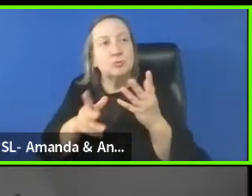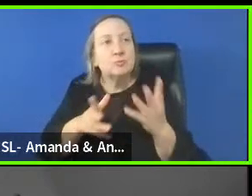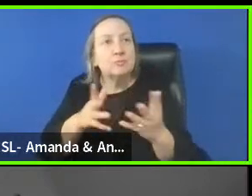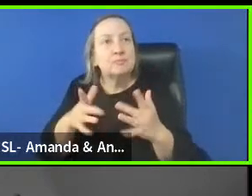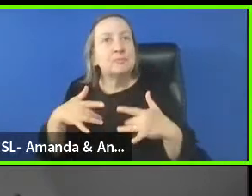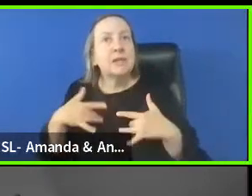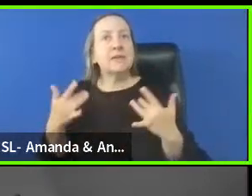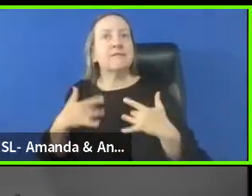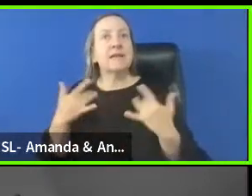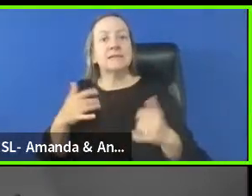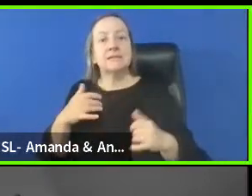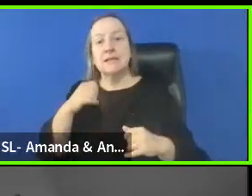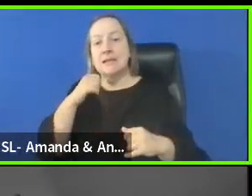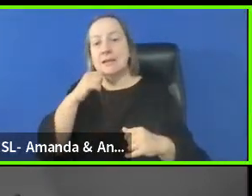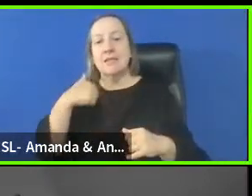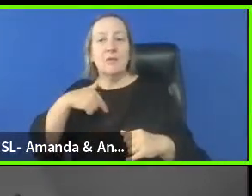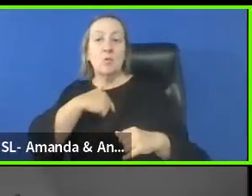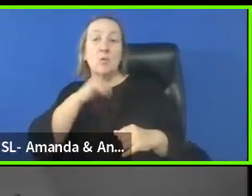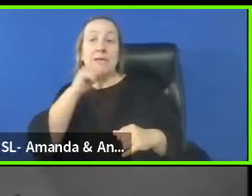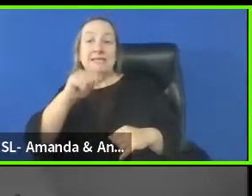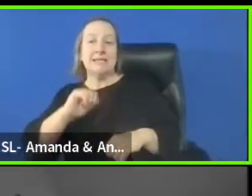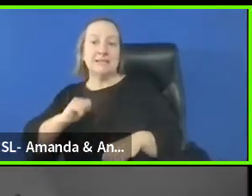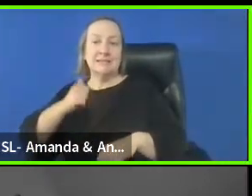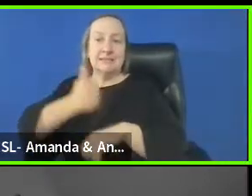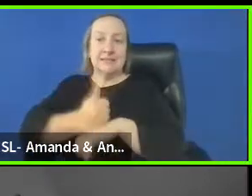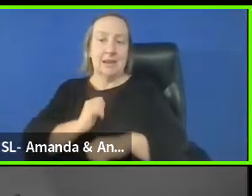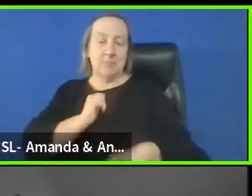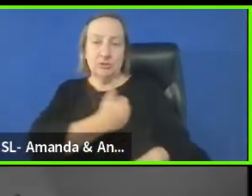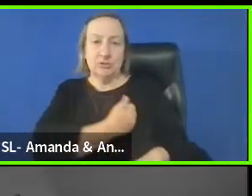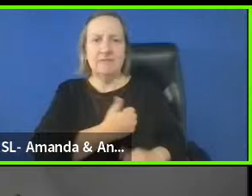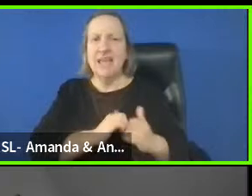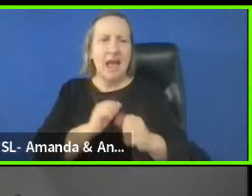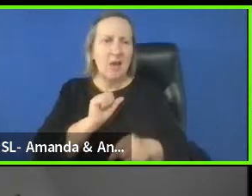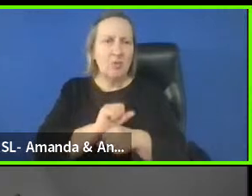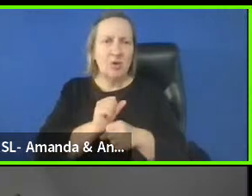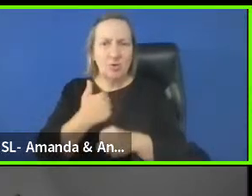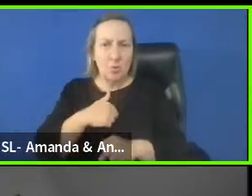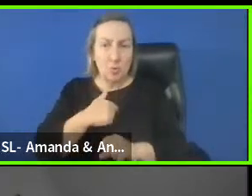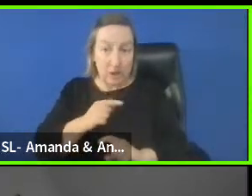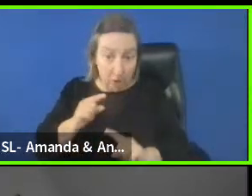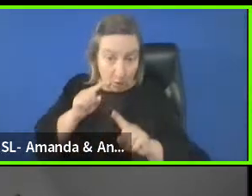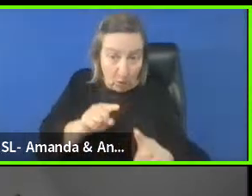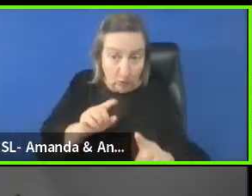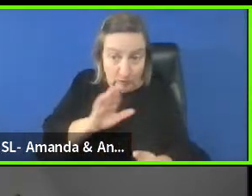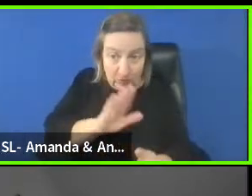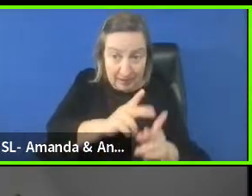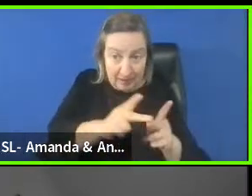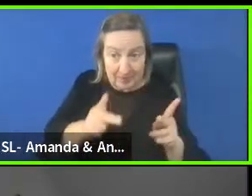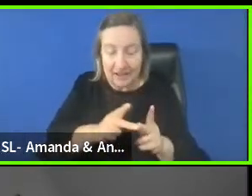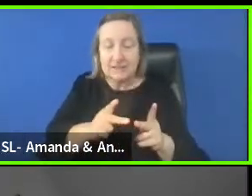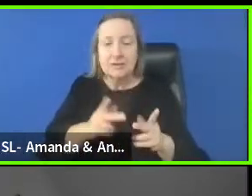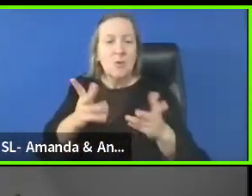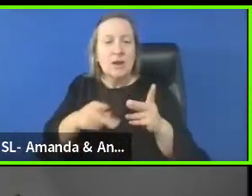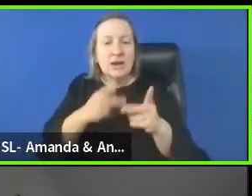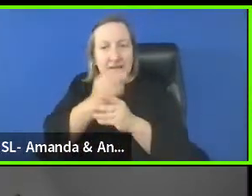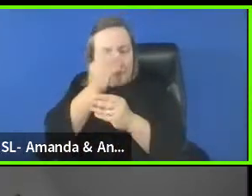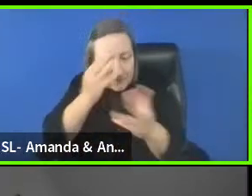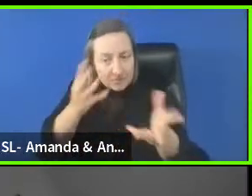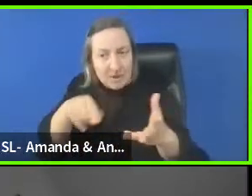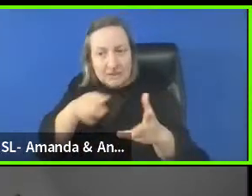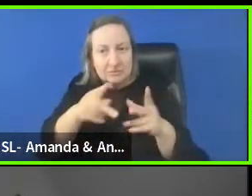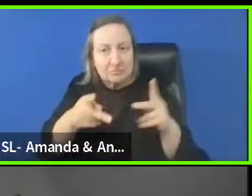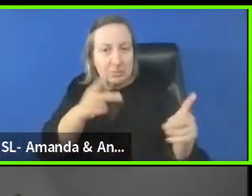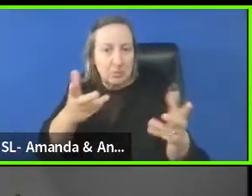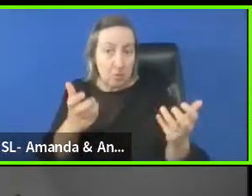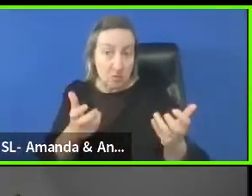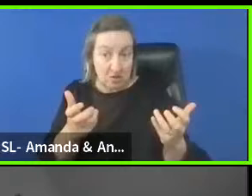events that weren't put on by us, and how that would work, and what works best, and what kind of information people wanted. And so I think